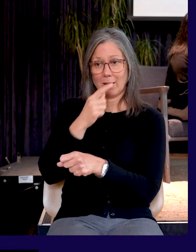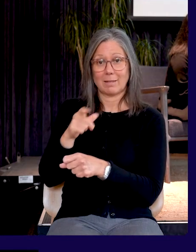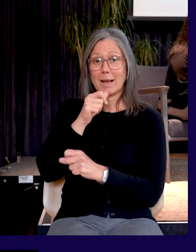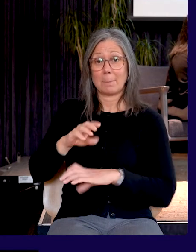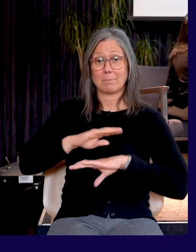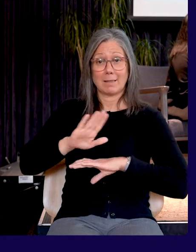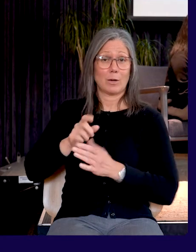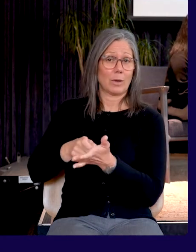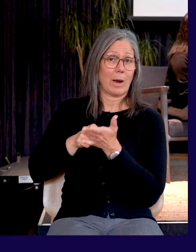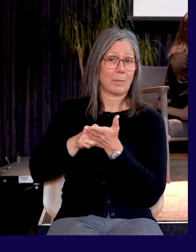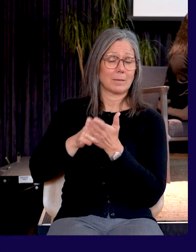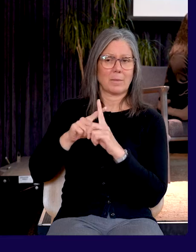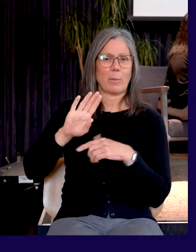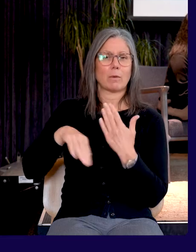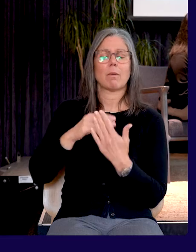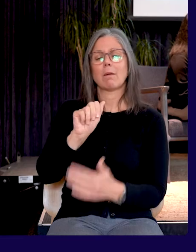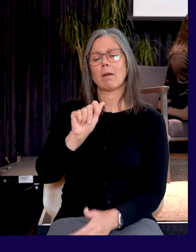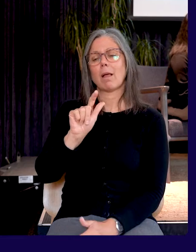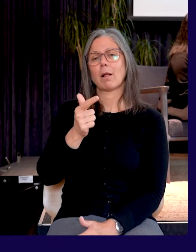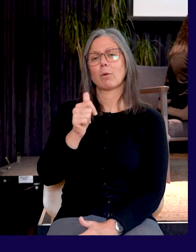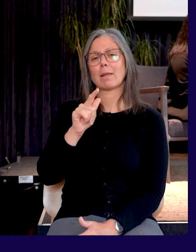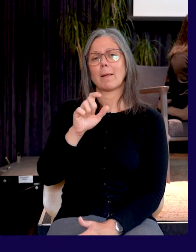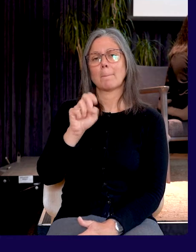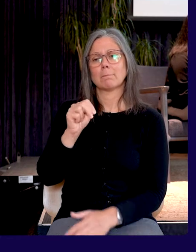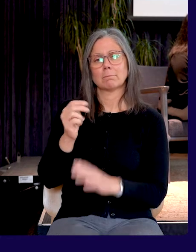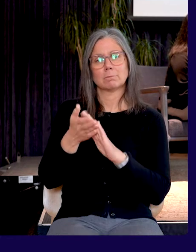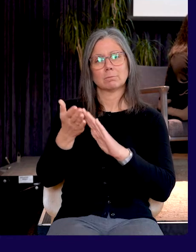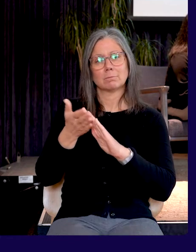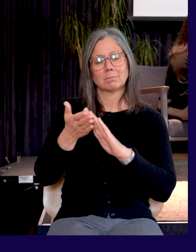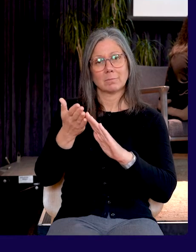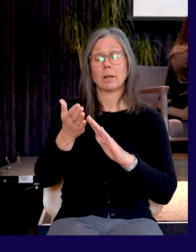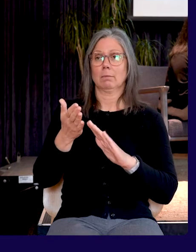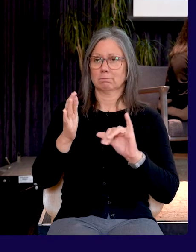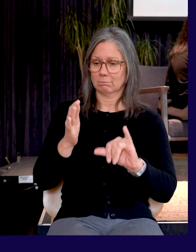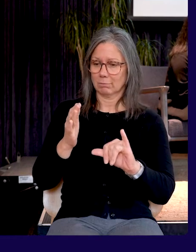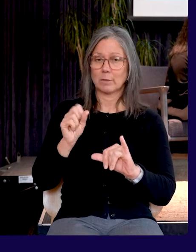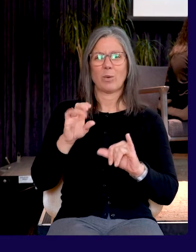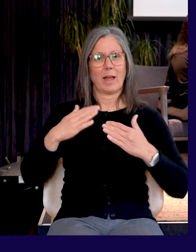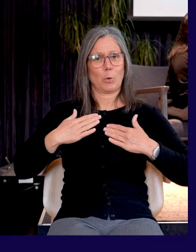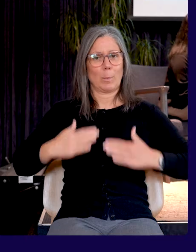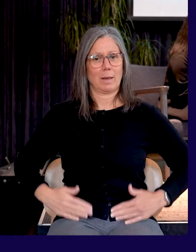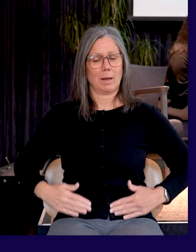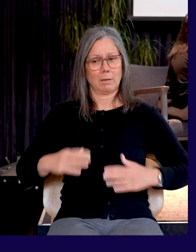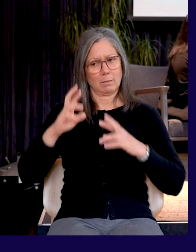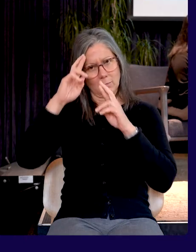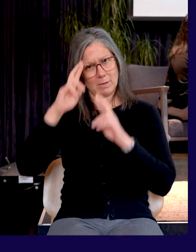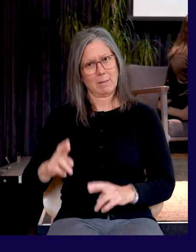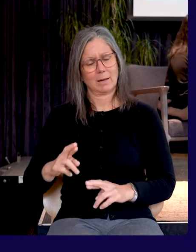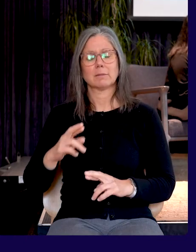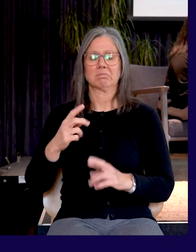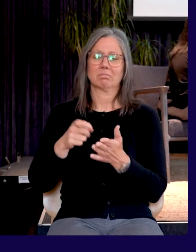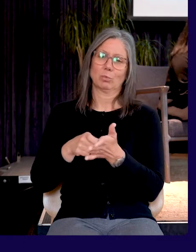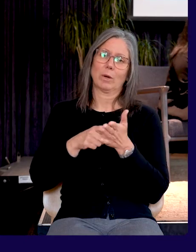their requirements, which was all done through an algorithm. So I think that basic humanity, that basic sense of respect is also